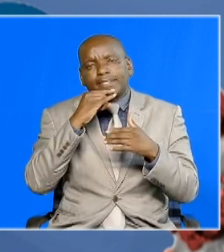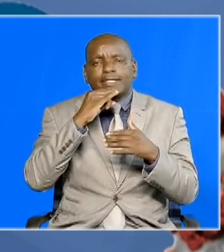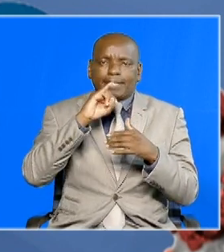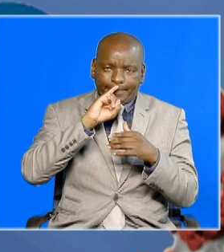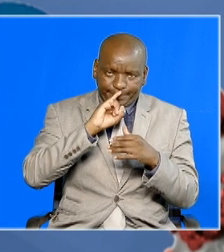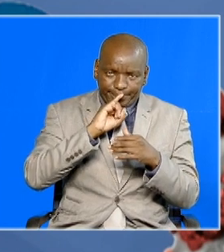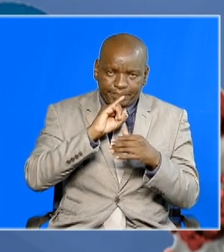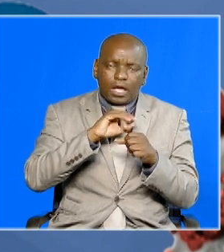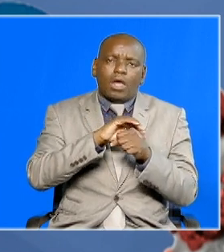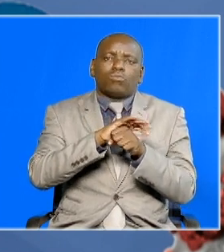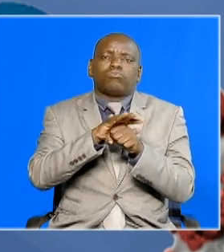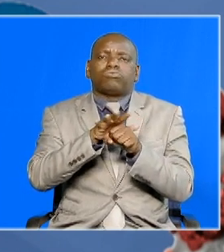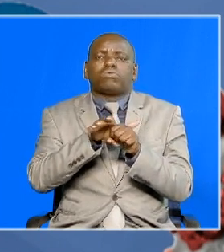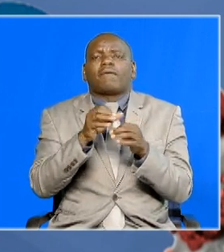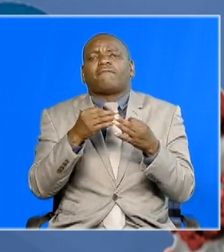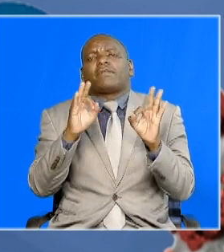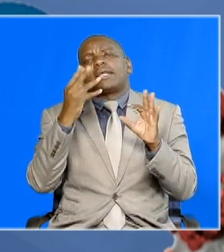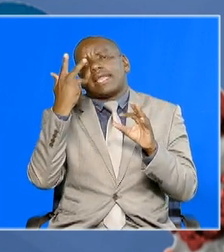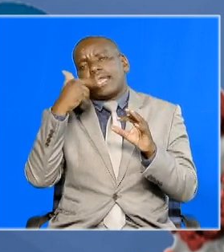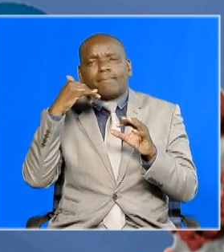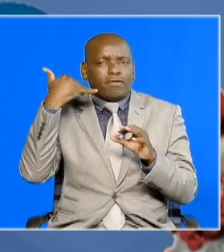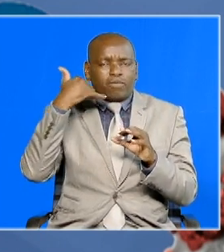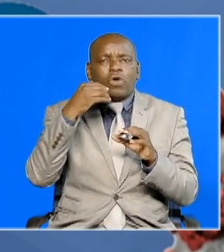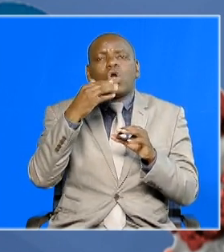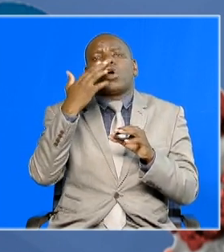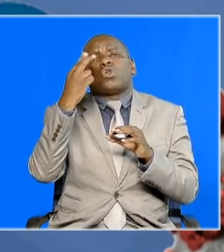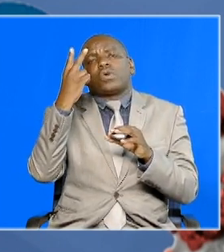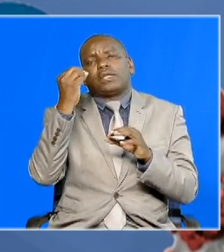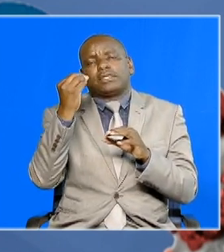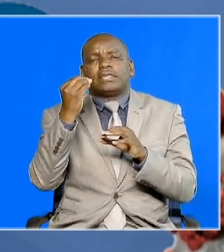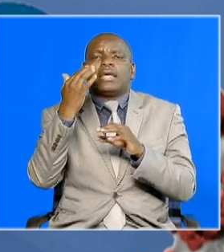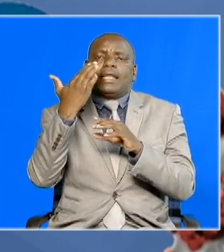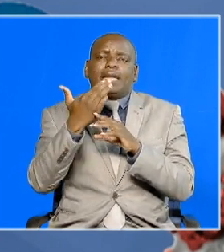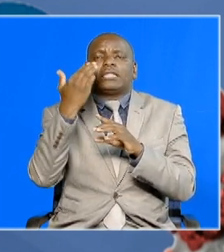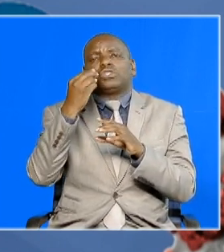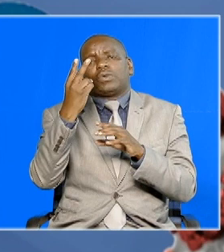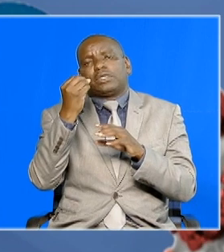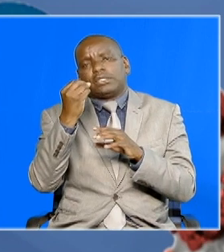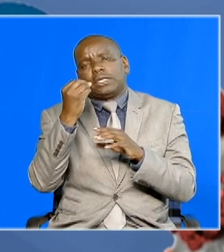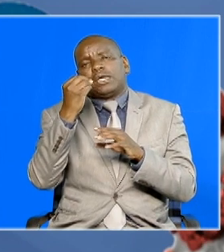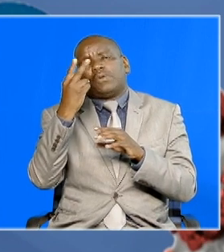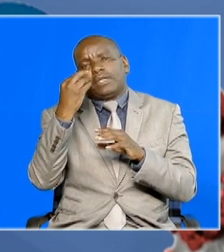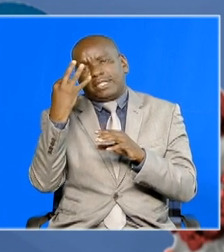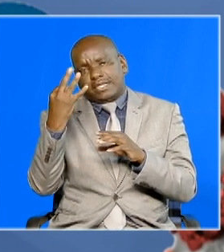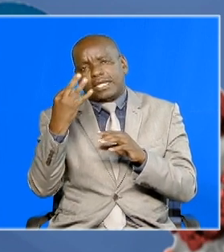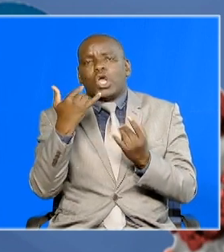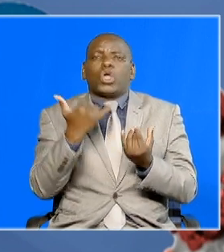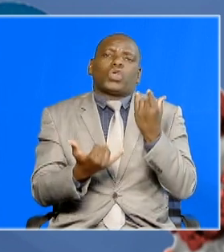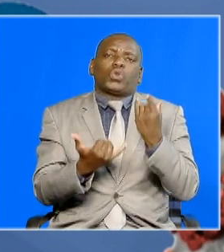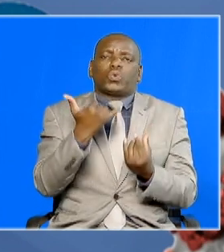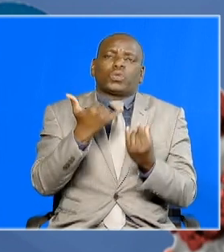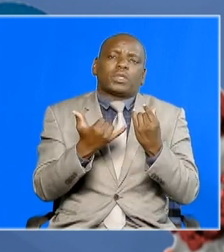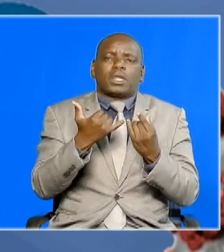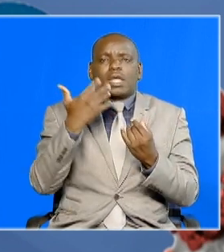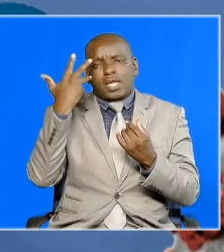on. The COVID-19 free hotline numbers, the 2019 or the 2023 and the Youth Advocates number are